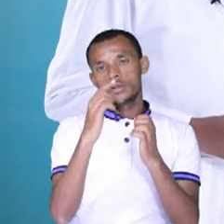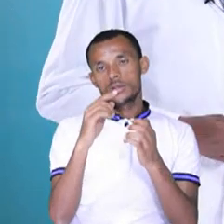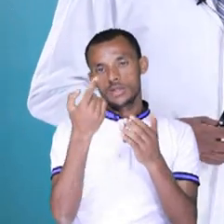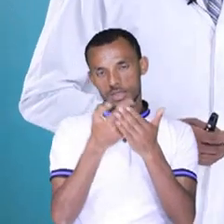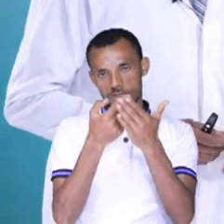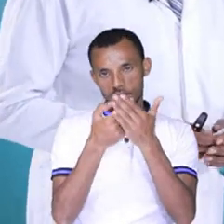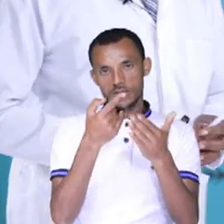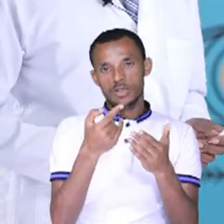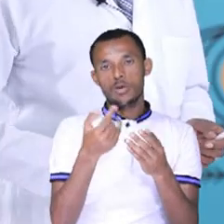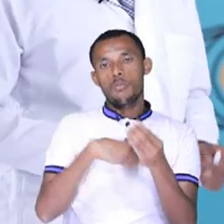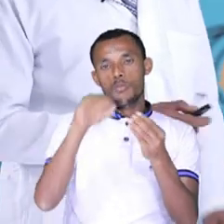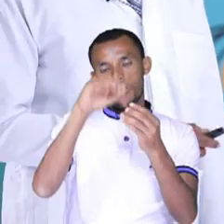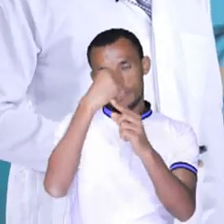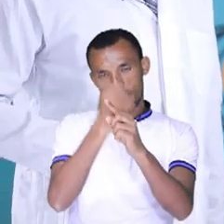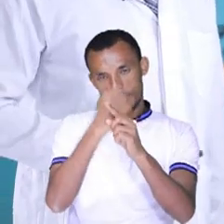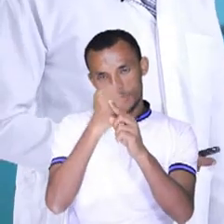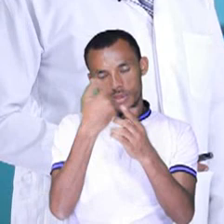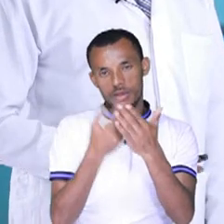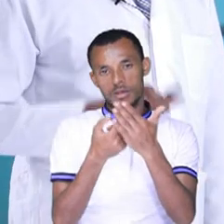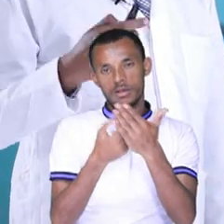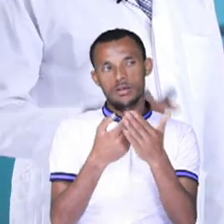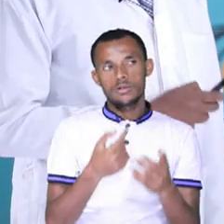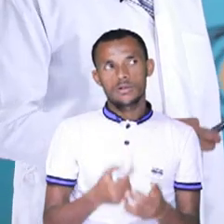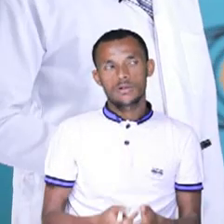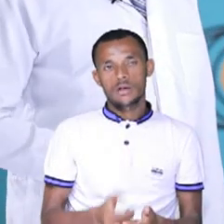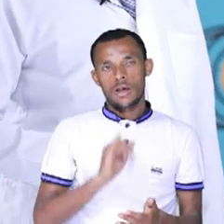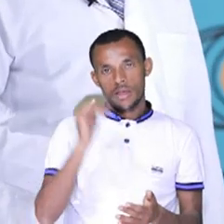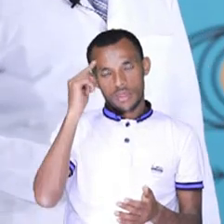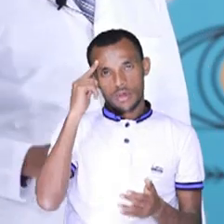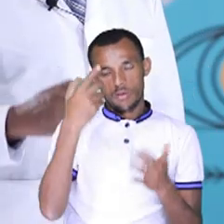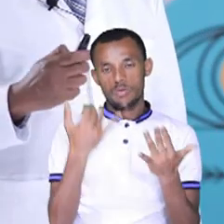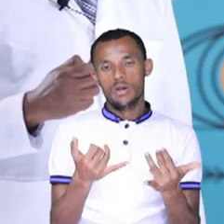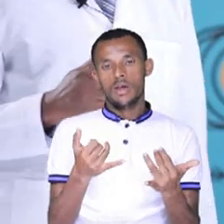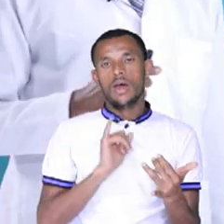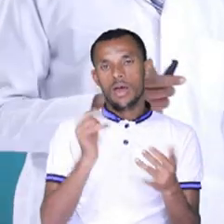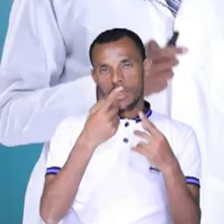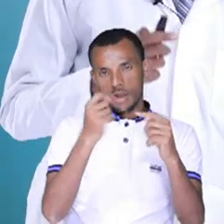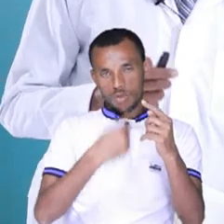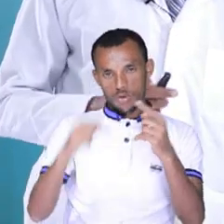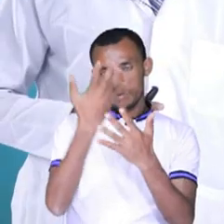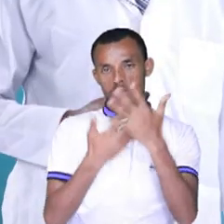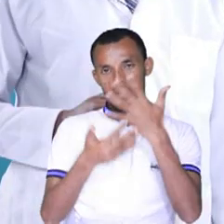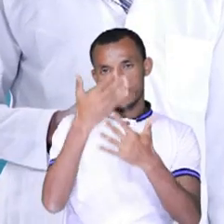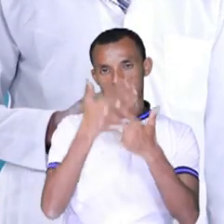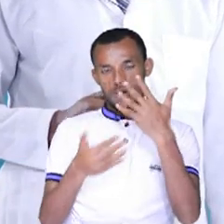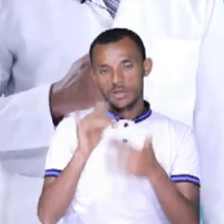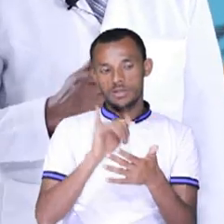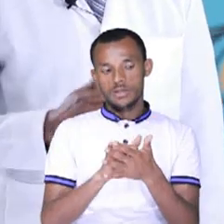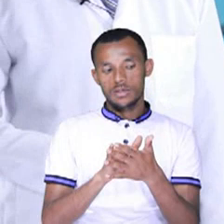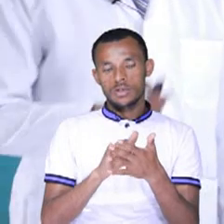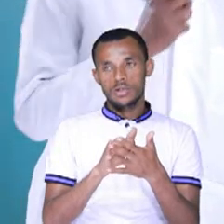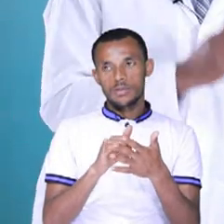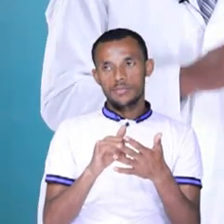such. More exercises with this one it will be. I think today I have tried to discuss